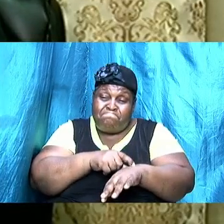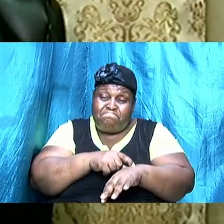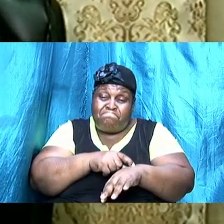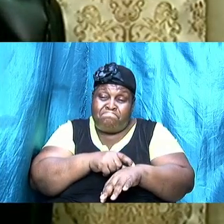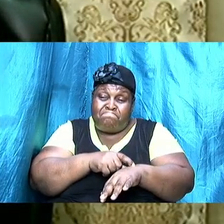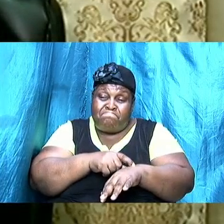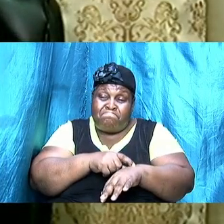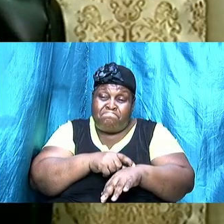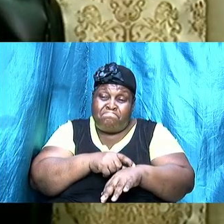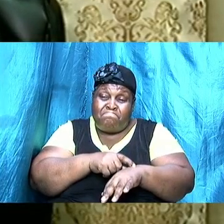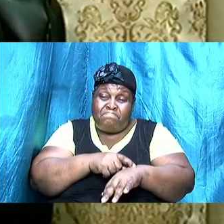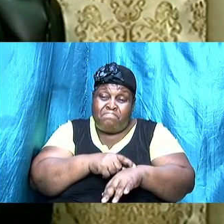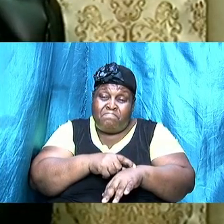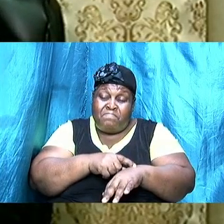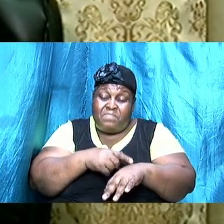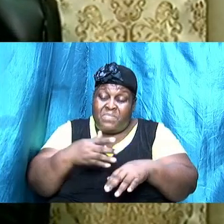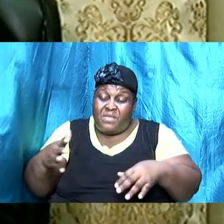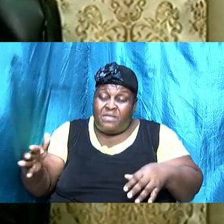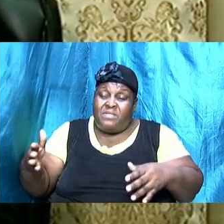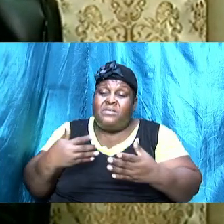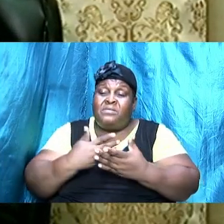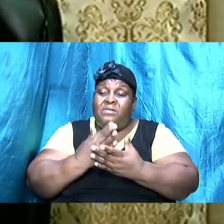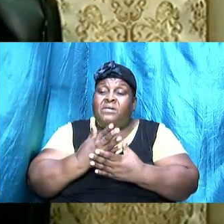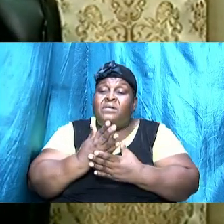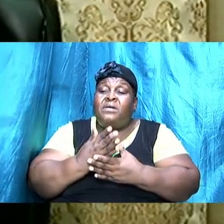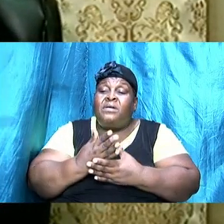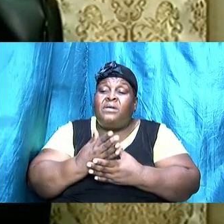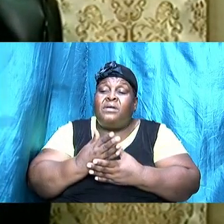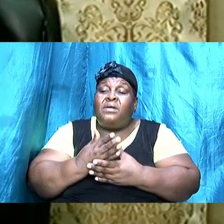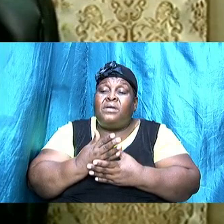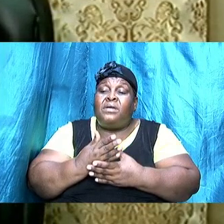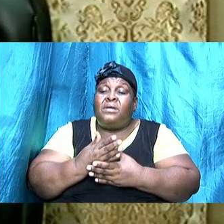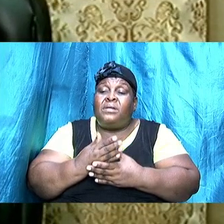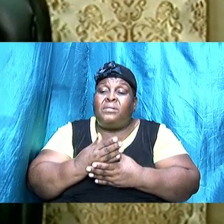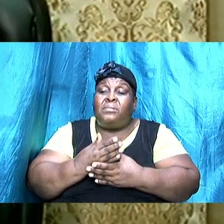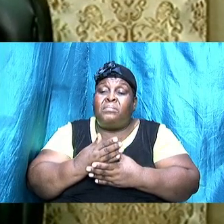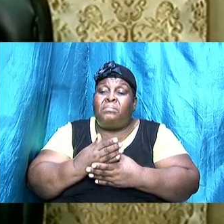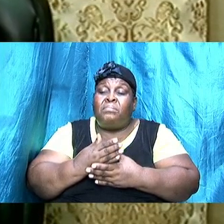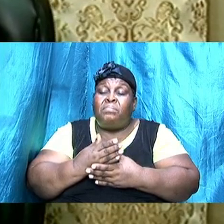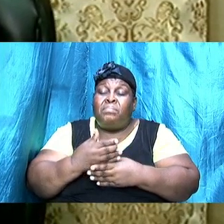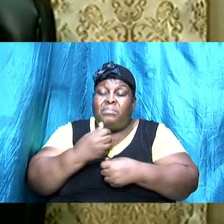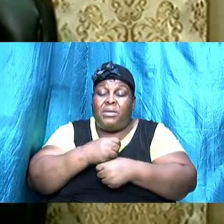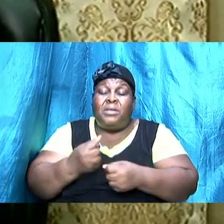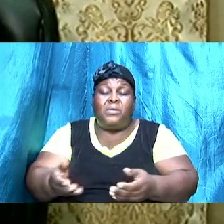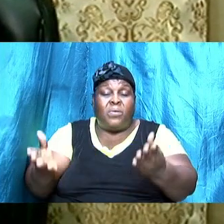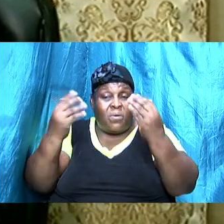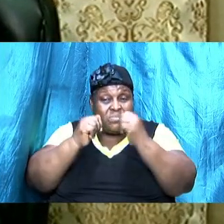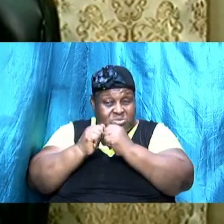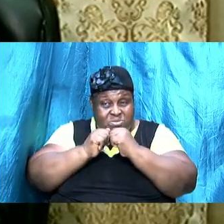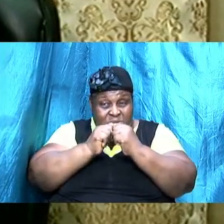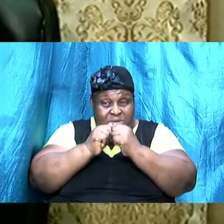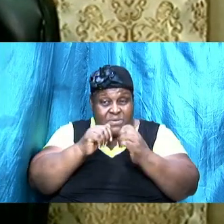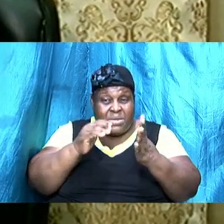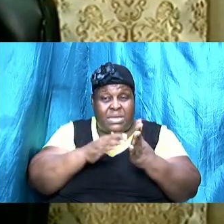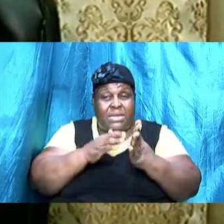cooled down, let them be reconciled. That's Bible. None of us are to